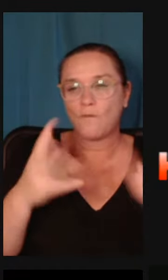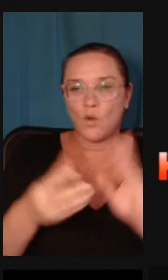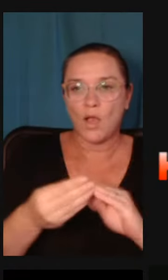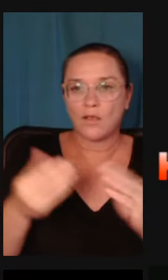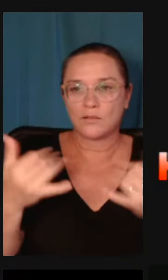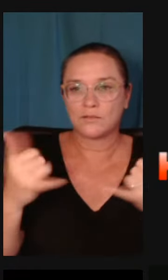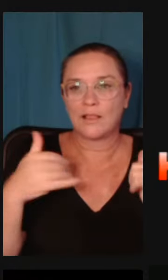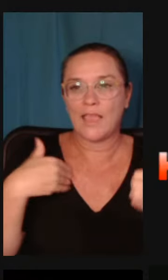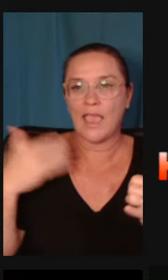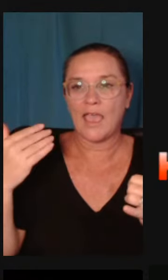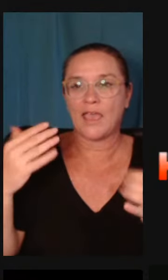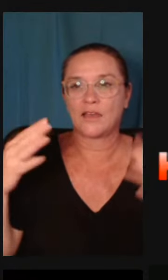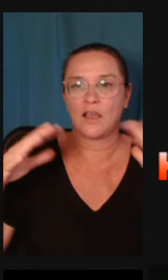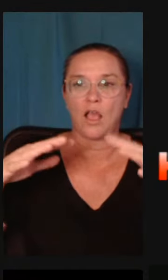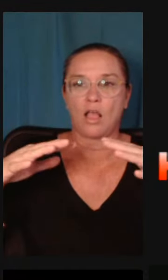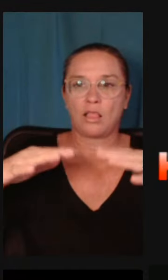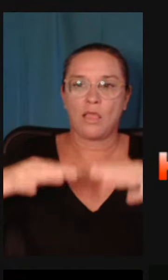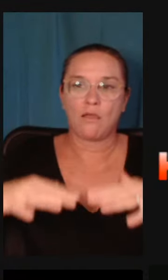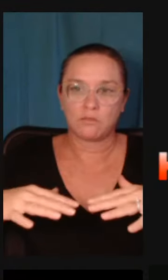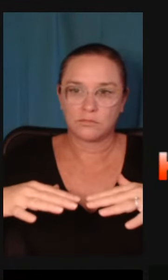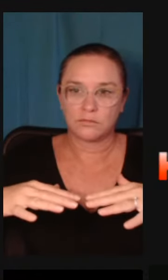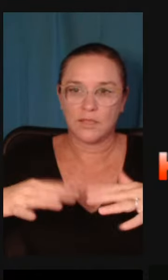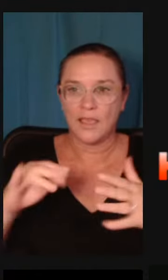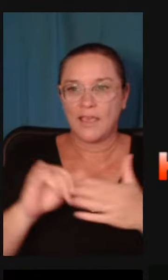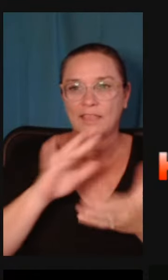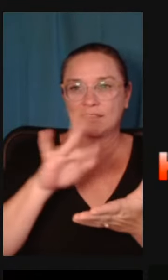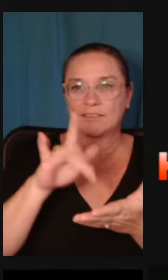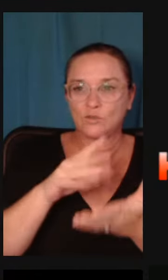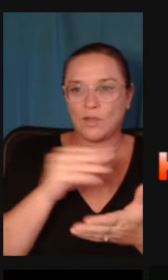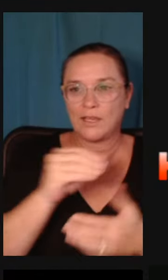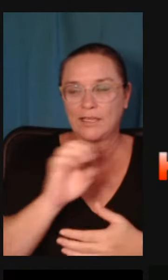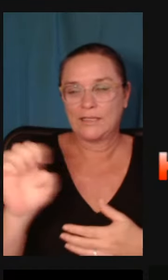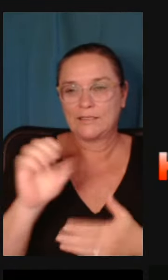this central area, eastern area of the main caldera.